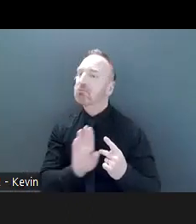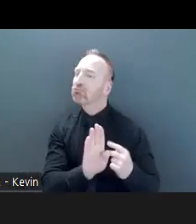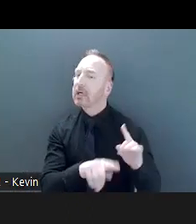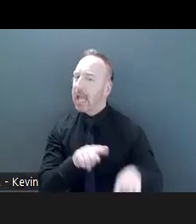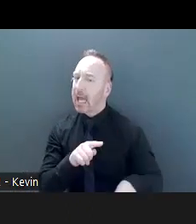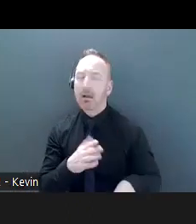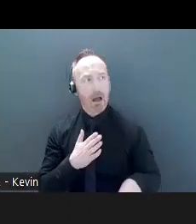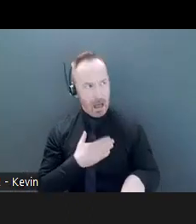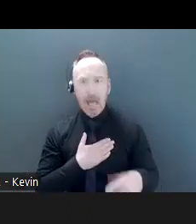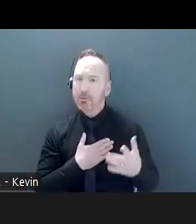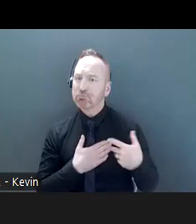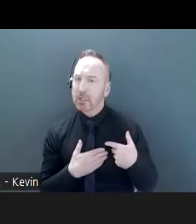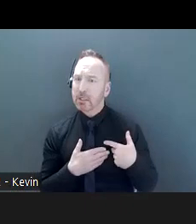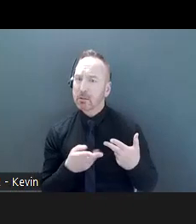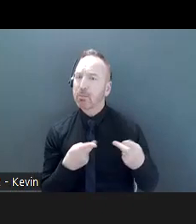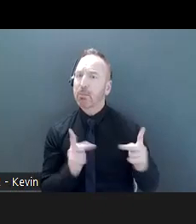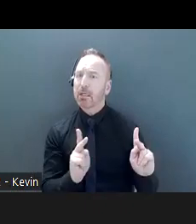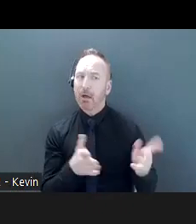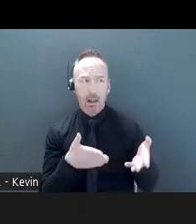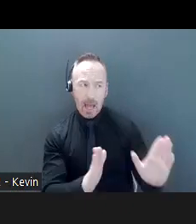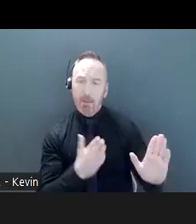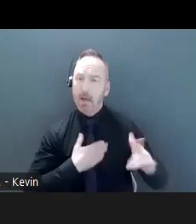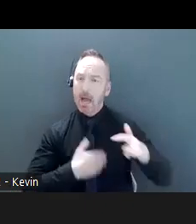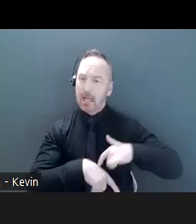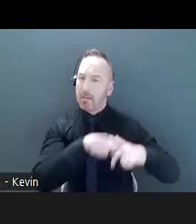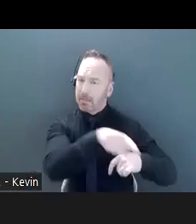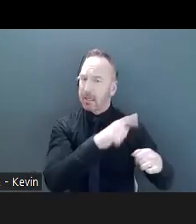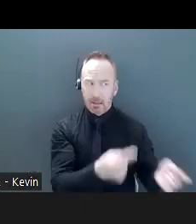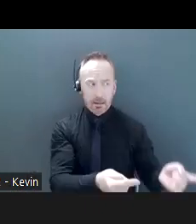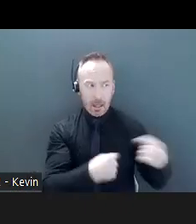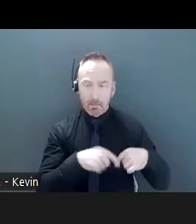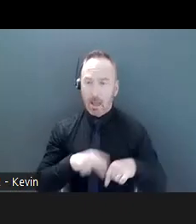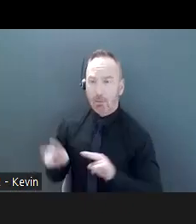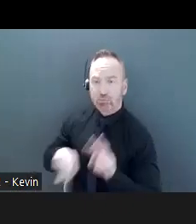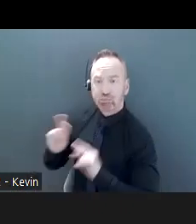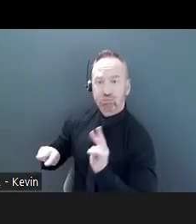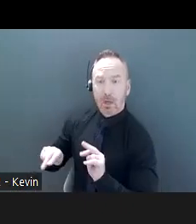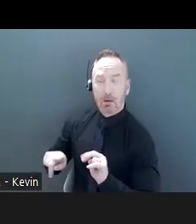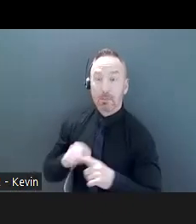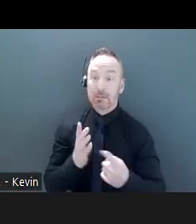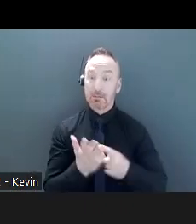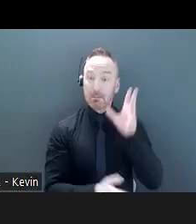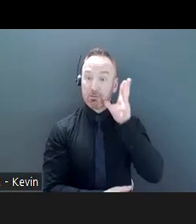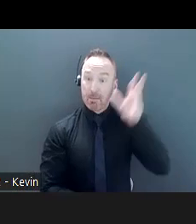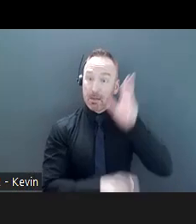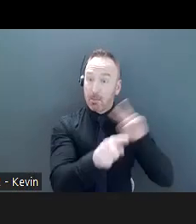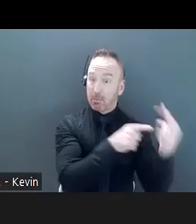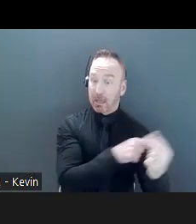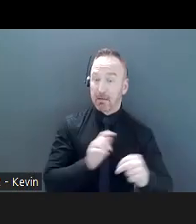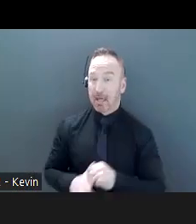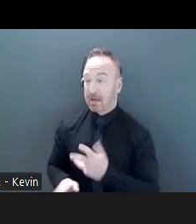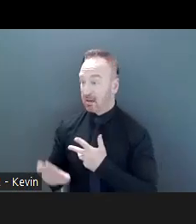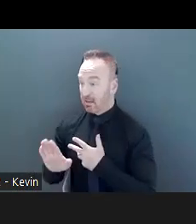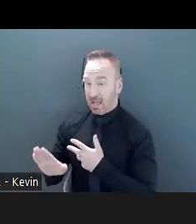There's always the risk, and I say risk, is the grandparents may think the children are just poor parents. Could be drug addicts, they could